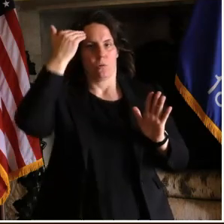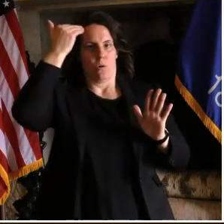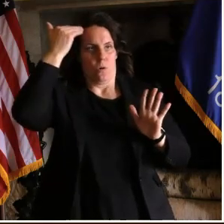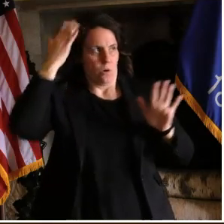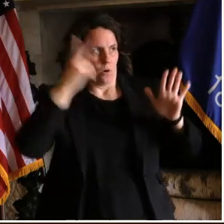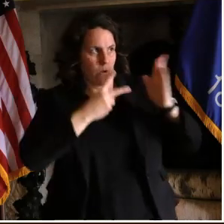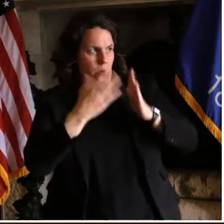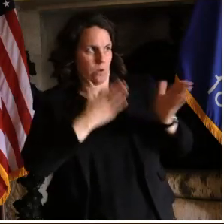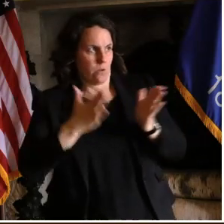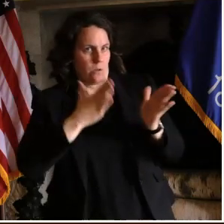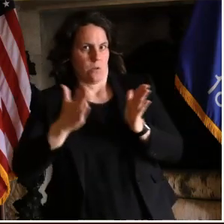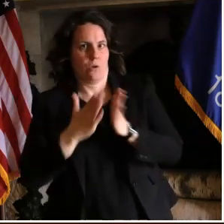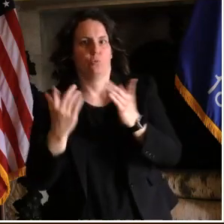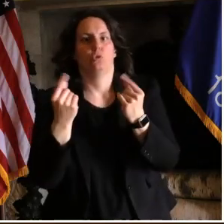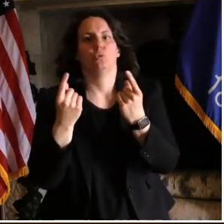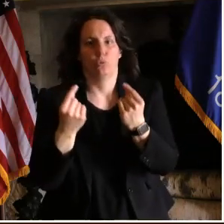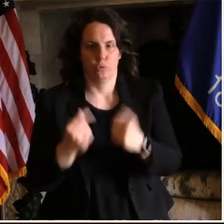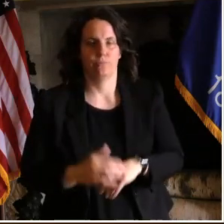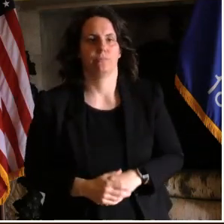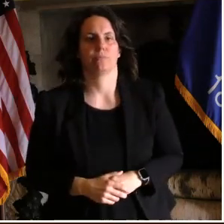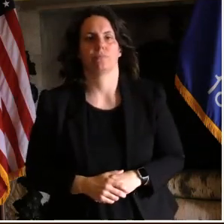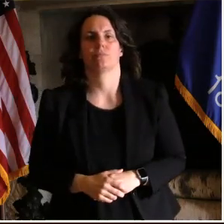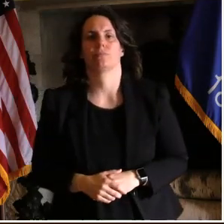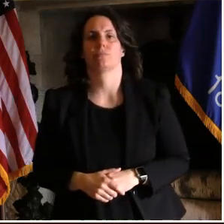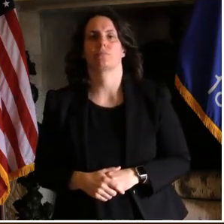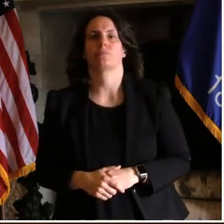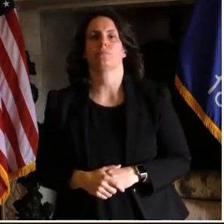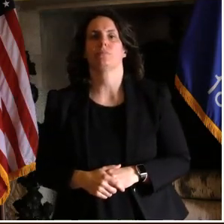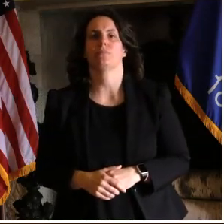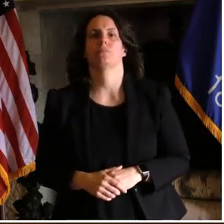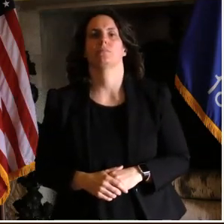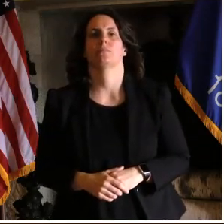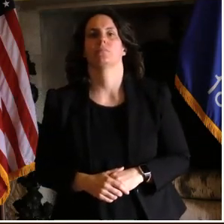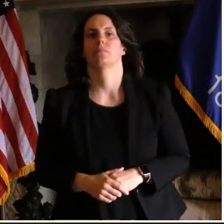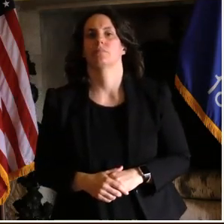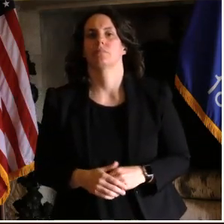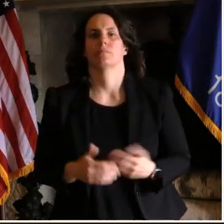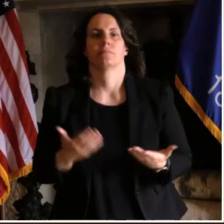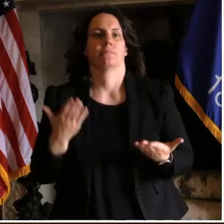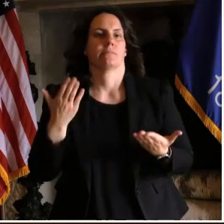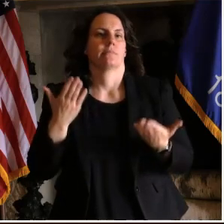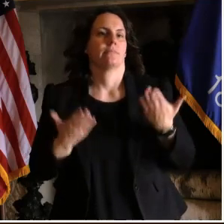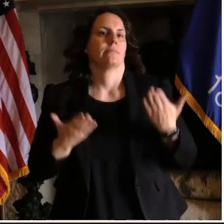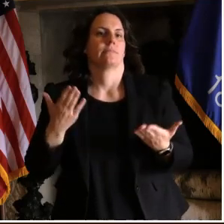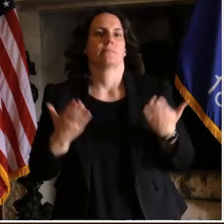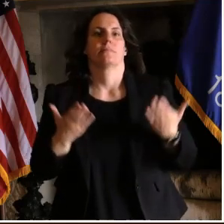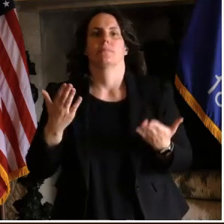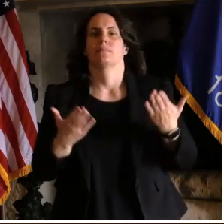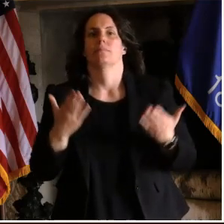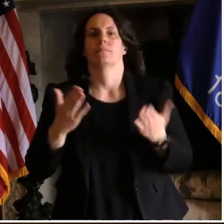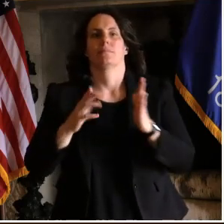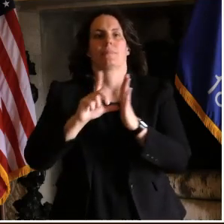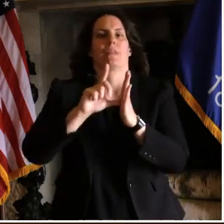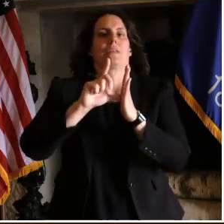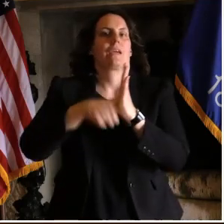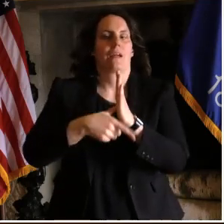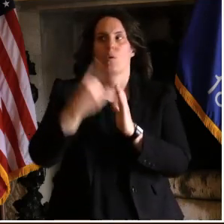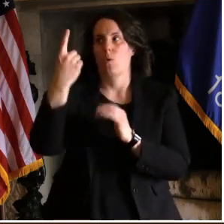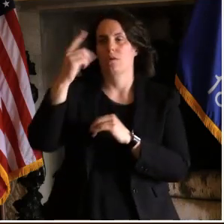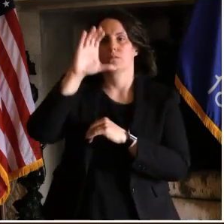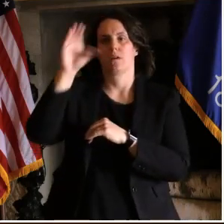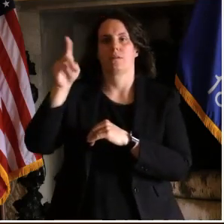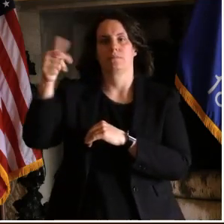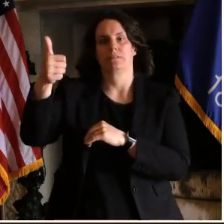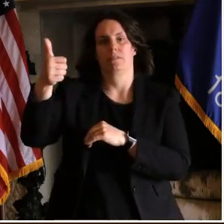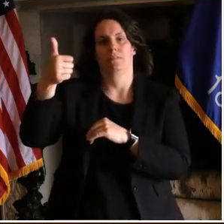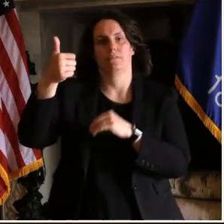that X company is not essential and the owner decides to make that decision on